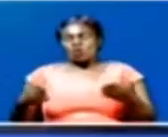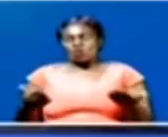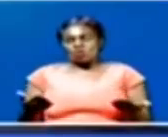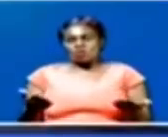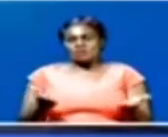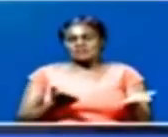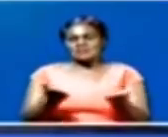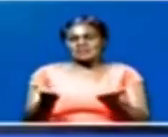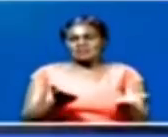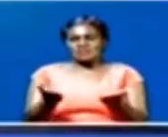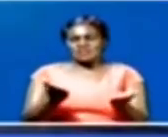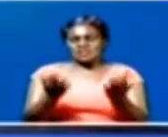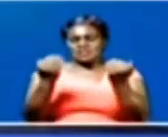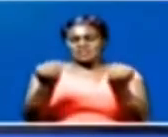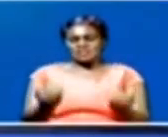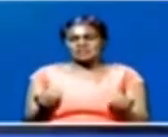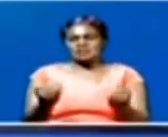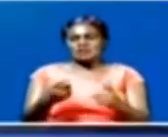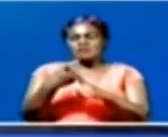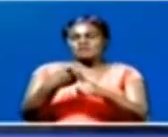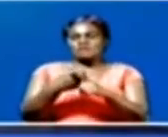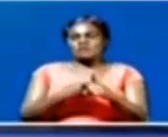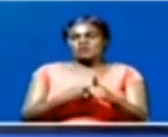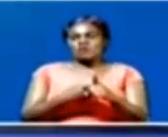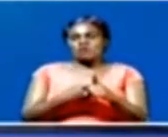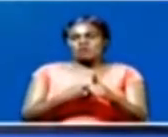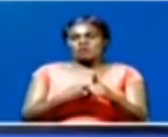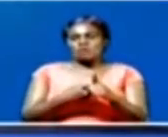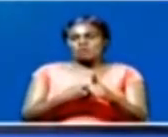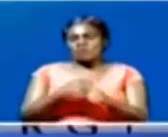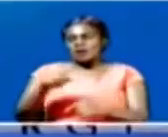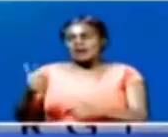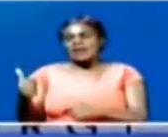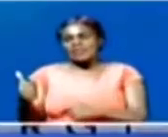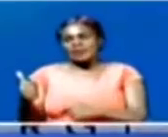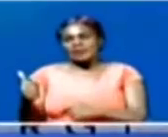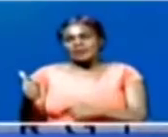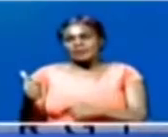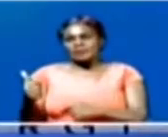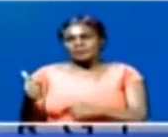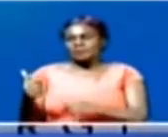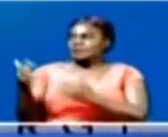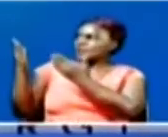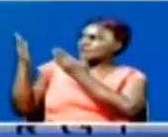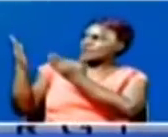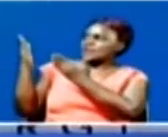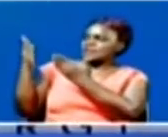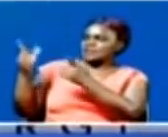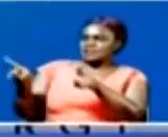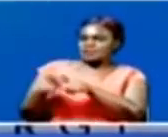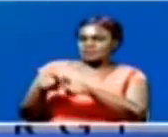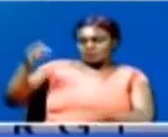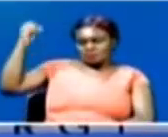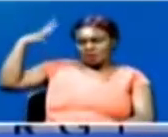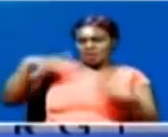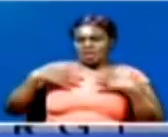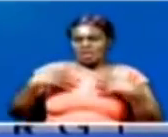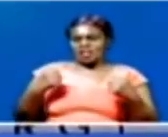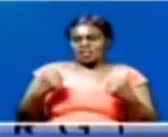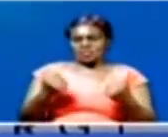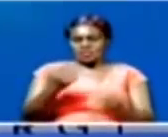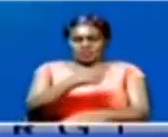or services that may be required from the IRC staff. Cube Energy is also solarizing two health